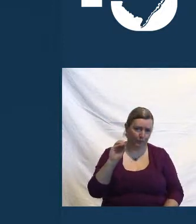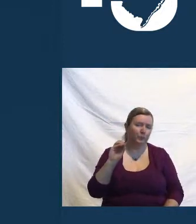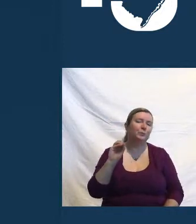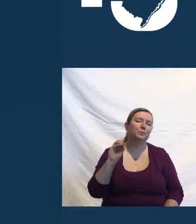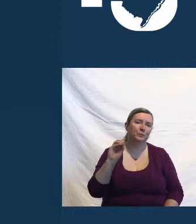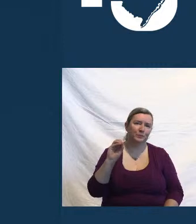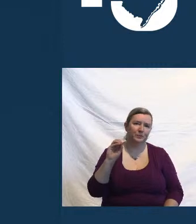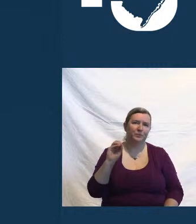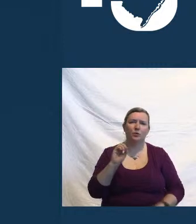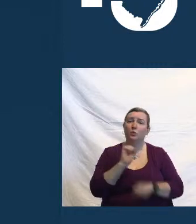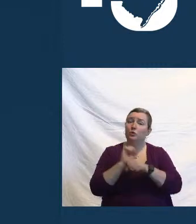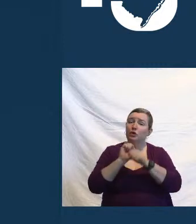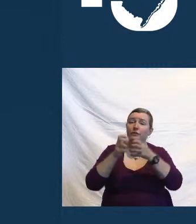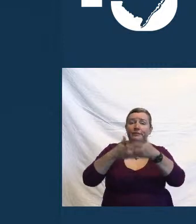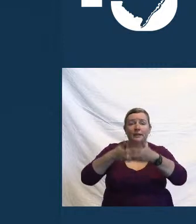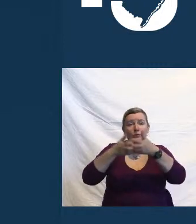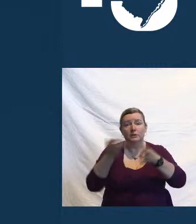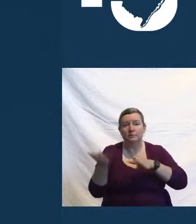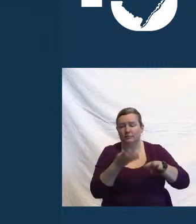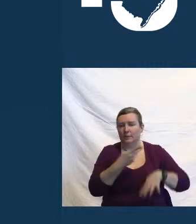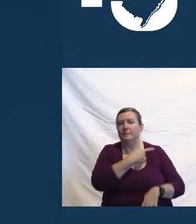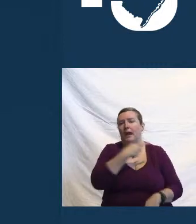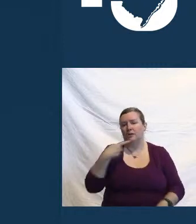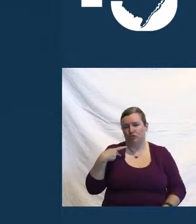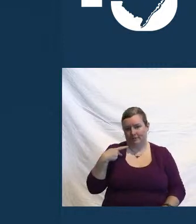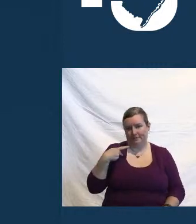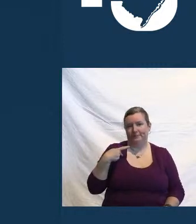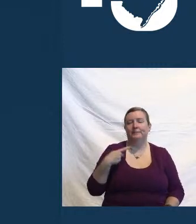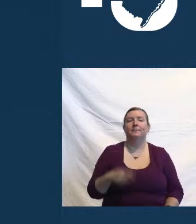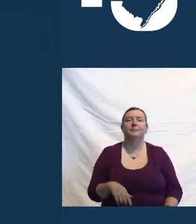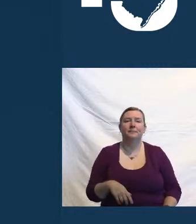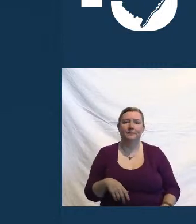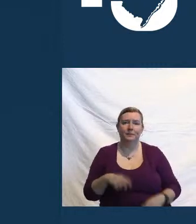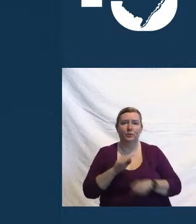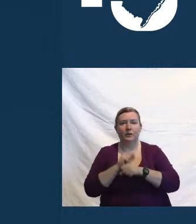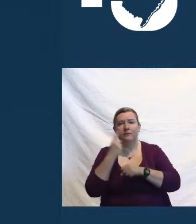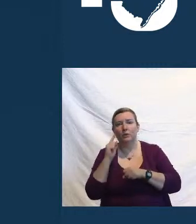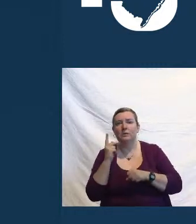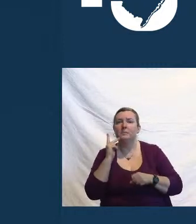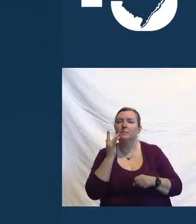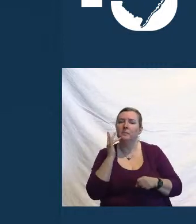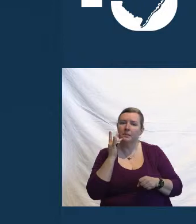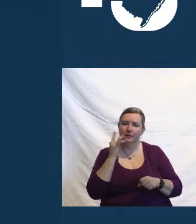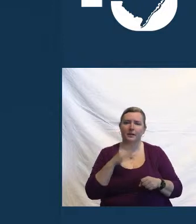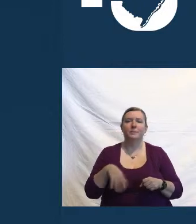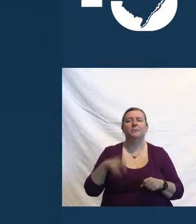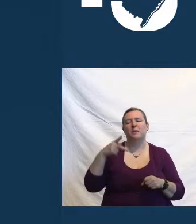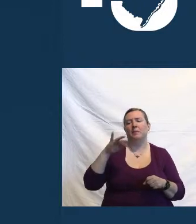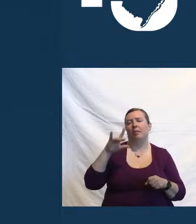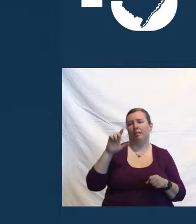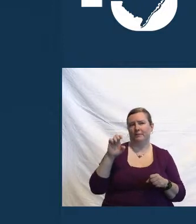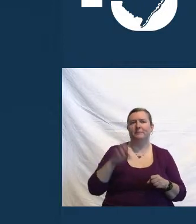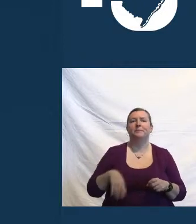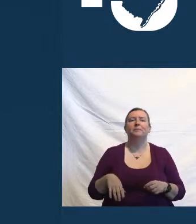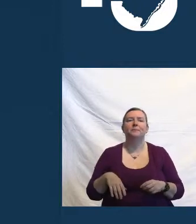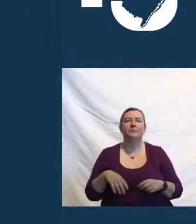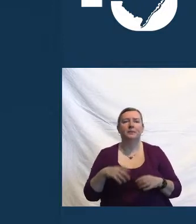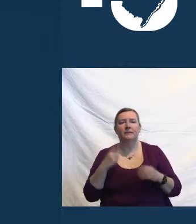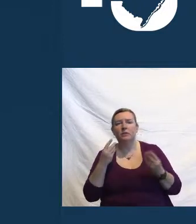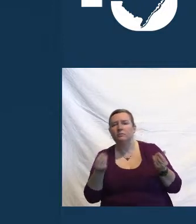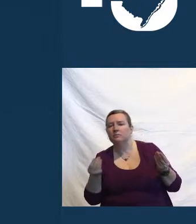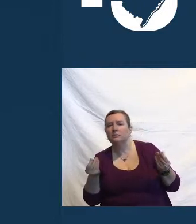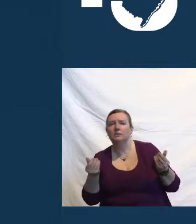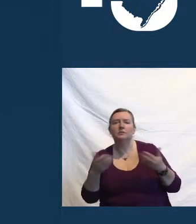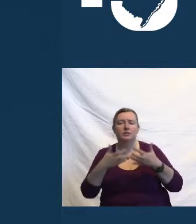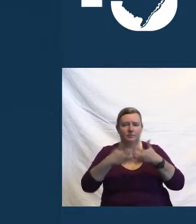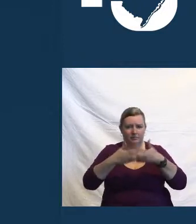in Patterson, first for the Wellworth Pickle Company and later in several of the city's famed textile mills.